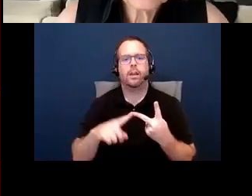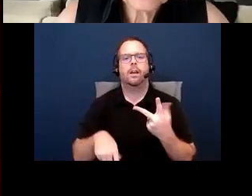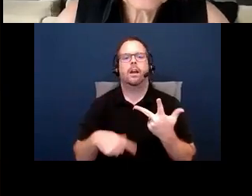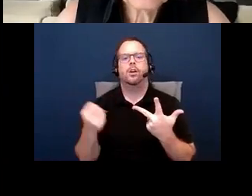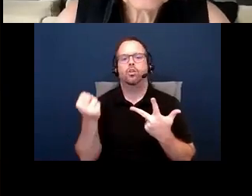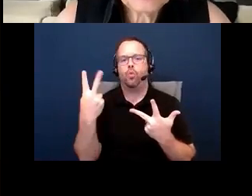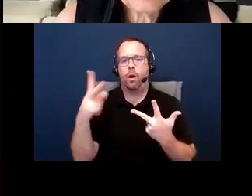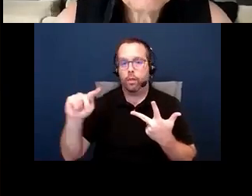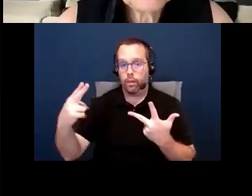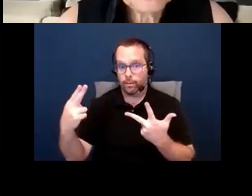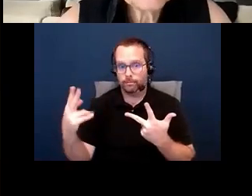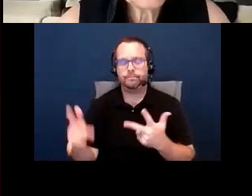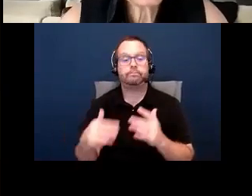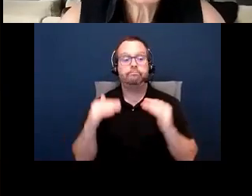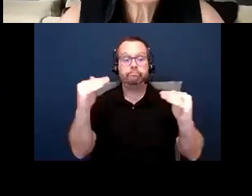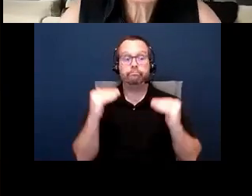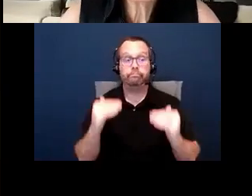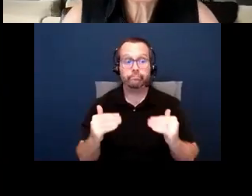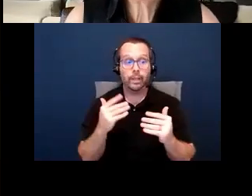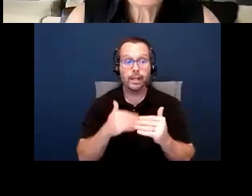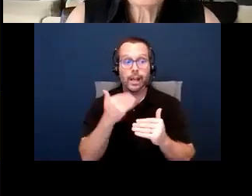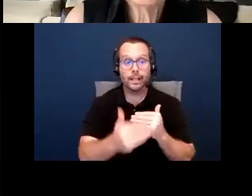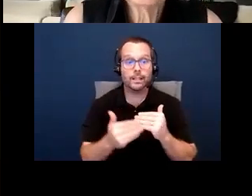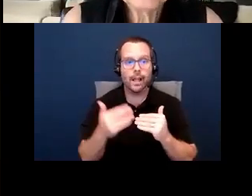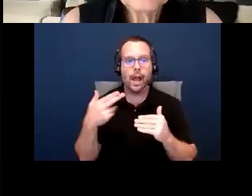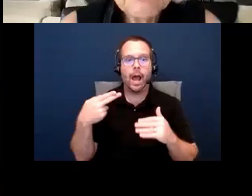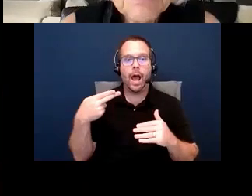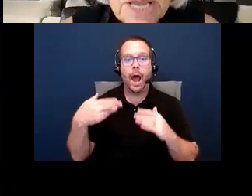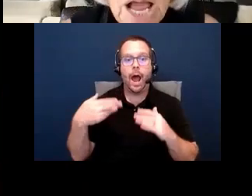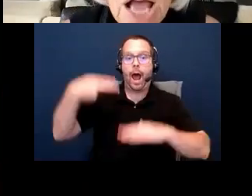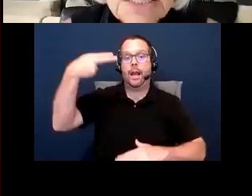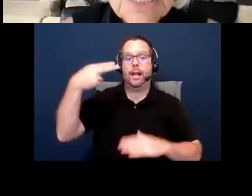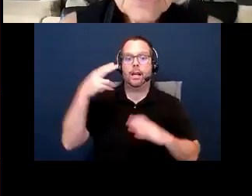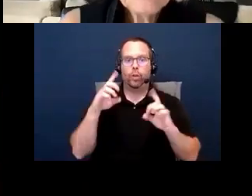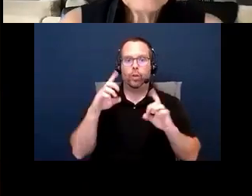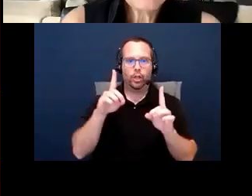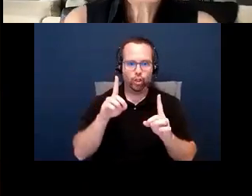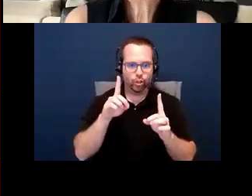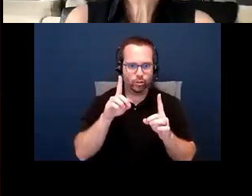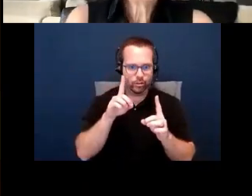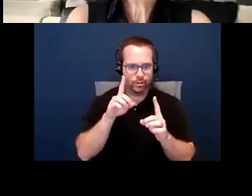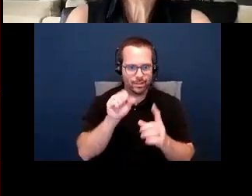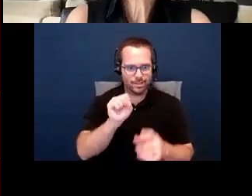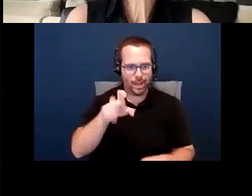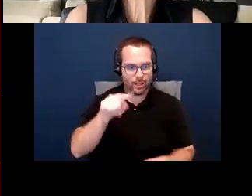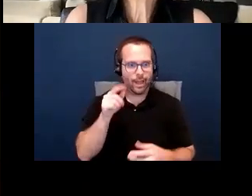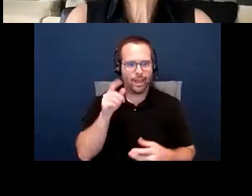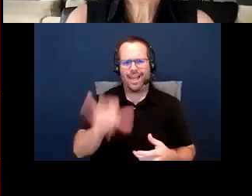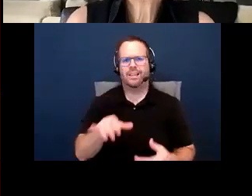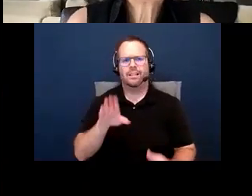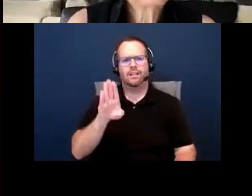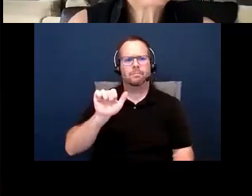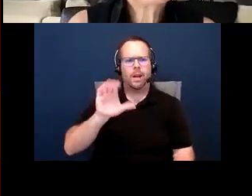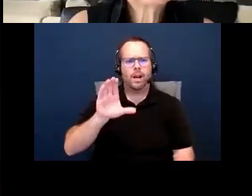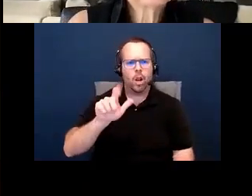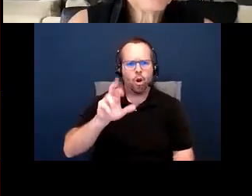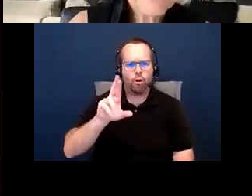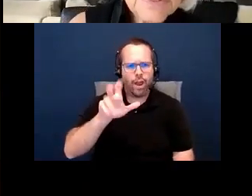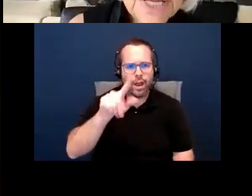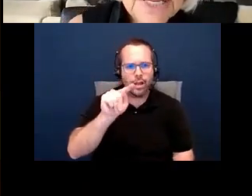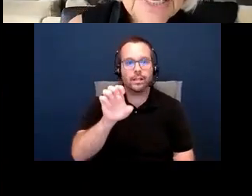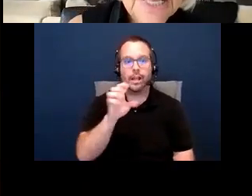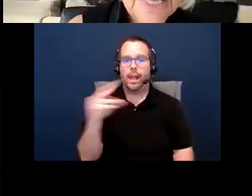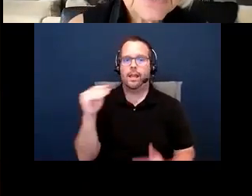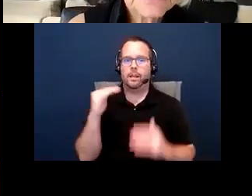higher education data sets, and those are baccalaureate and beyond. And we also have some